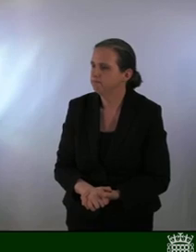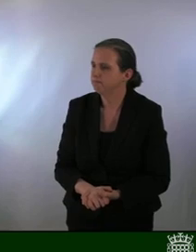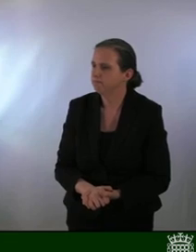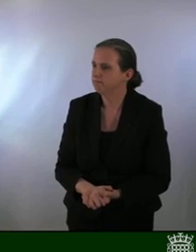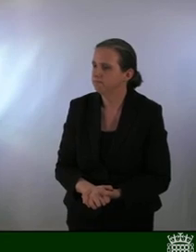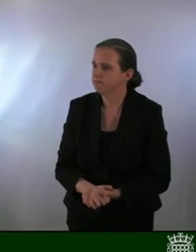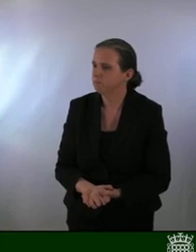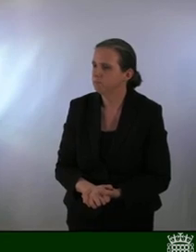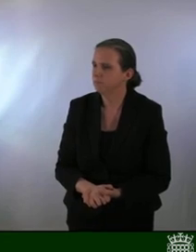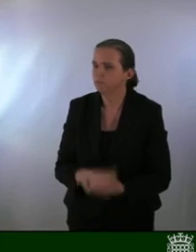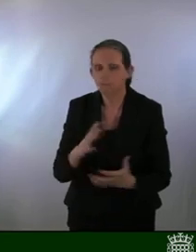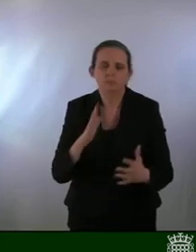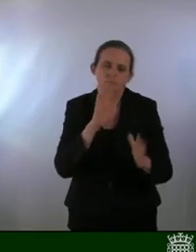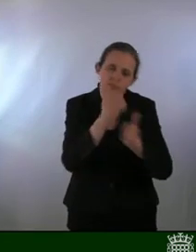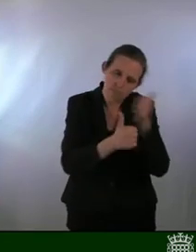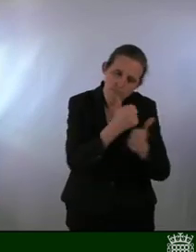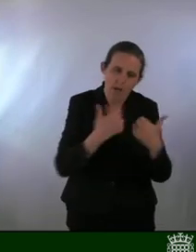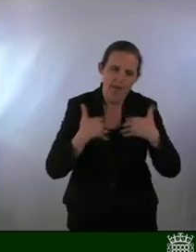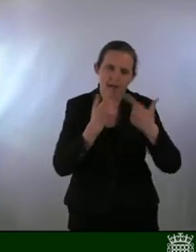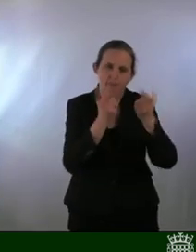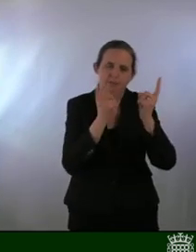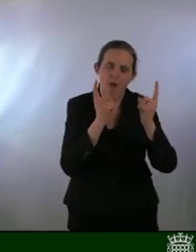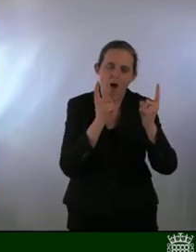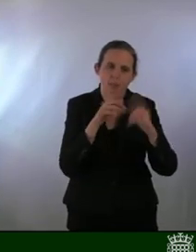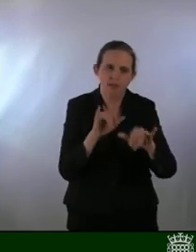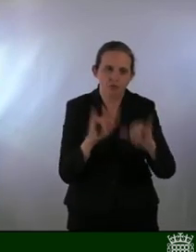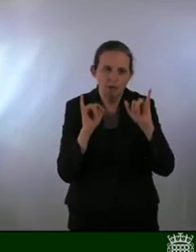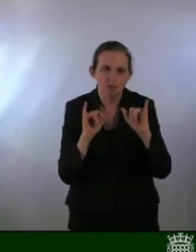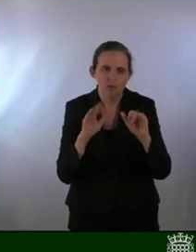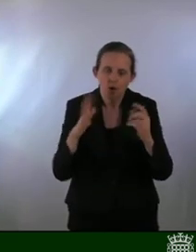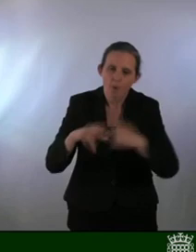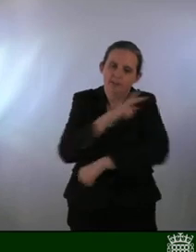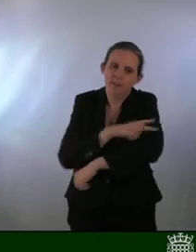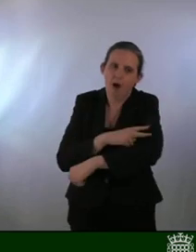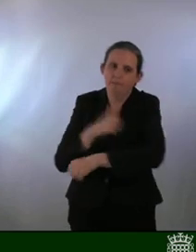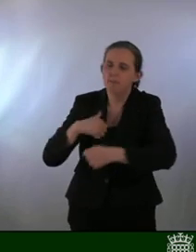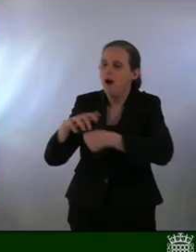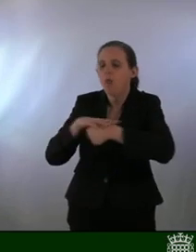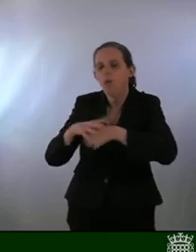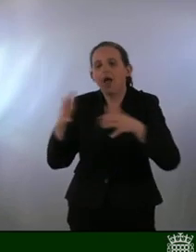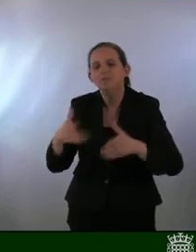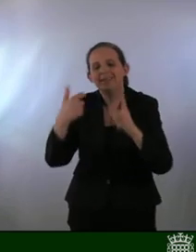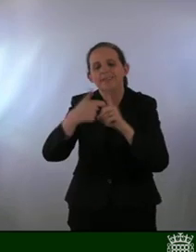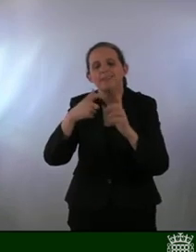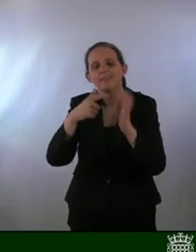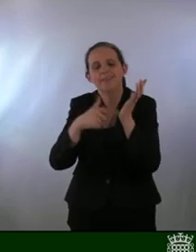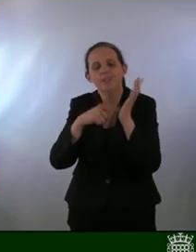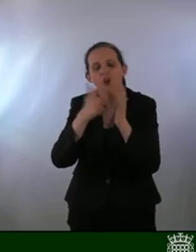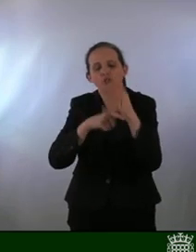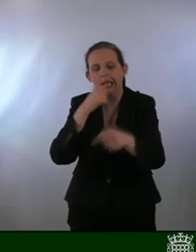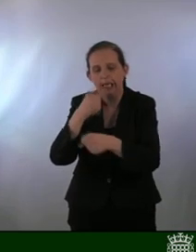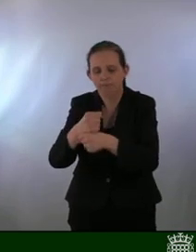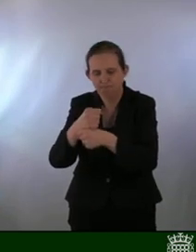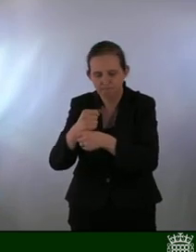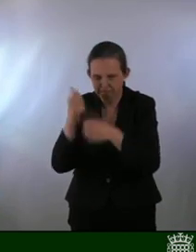Health Secretary during this crisis, and also all the staff at Kettering General Hospital. Do we have any lessons to learn from